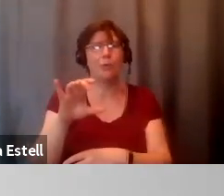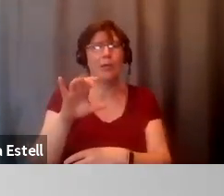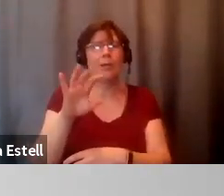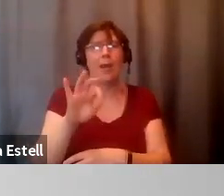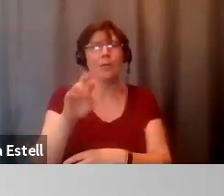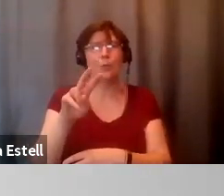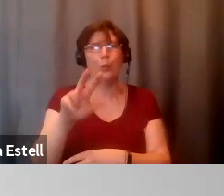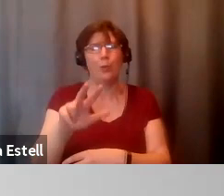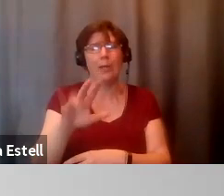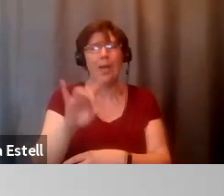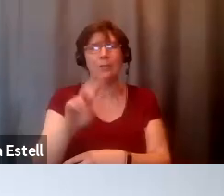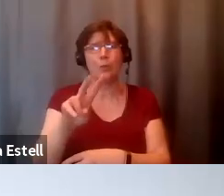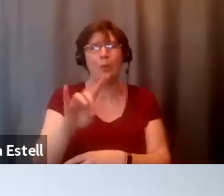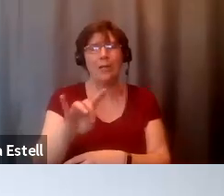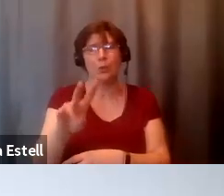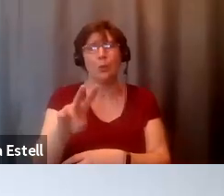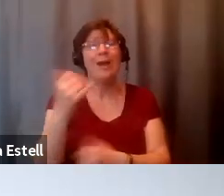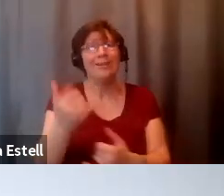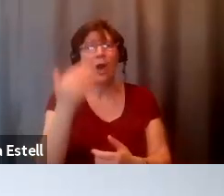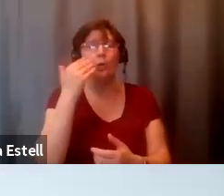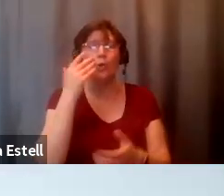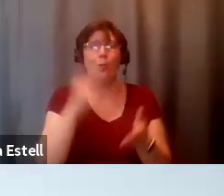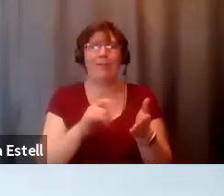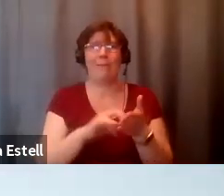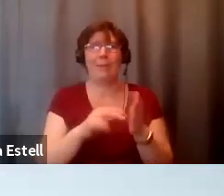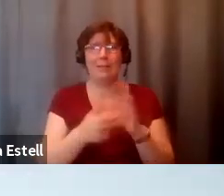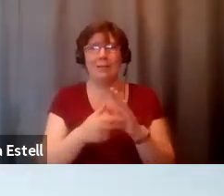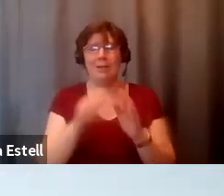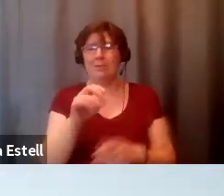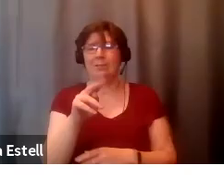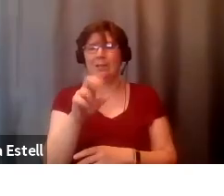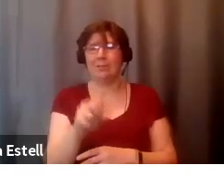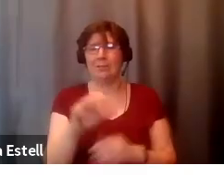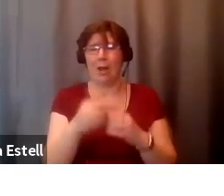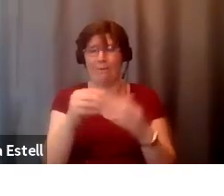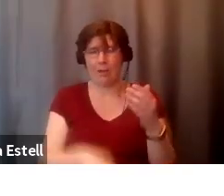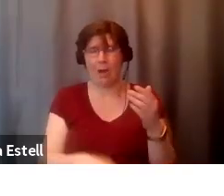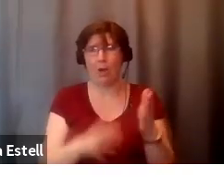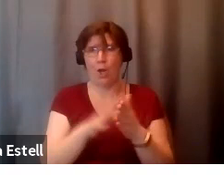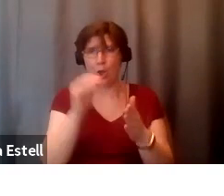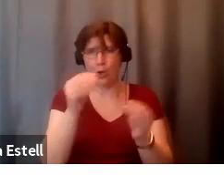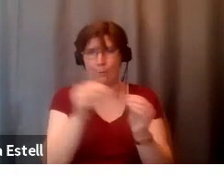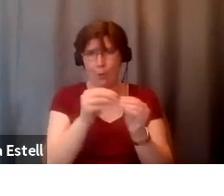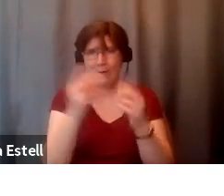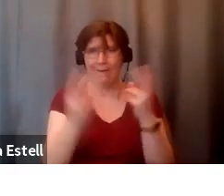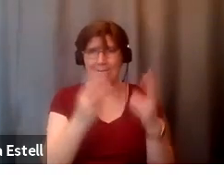800-923-8282. Now you know what the census is and how to fill out the census. To learn more, visit